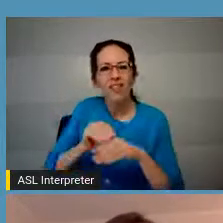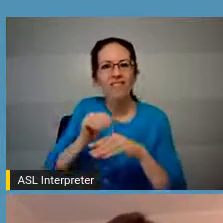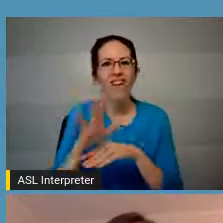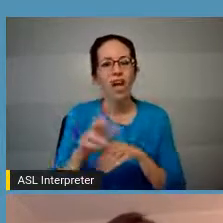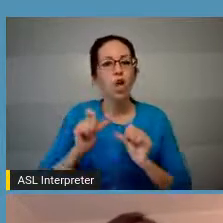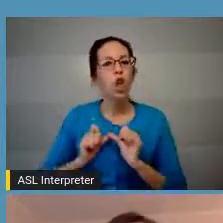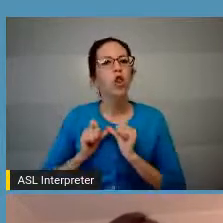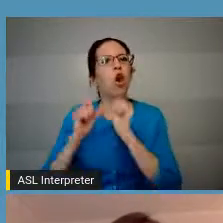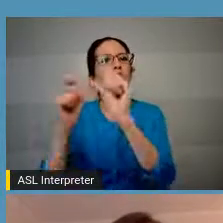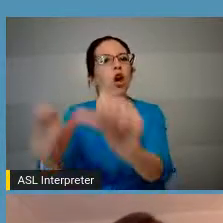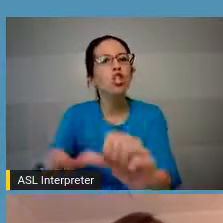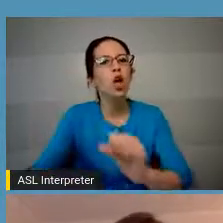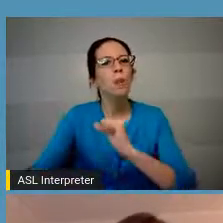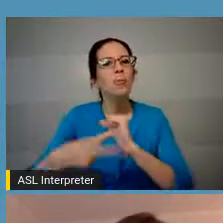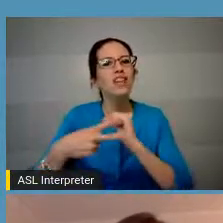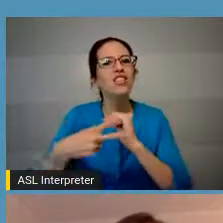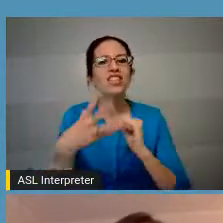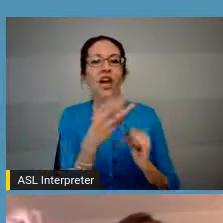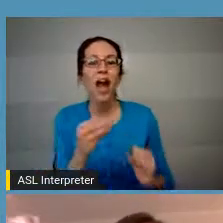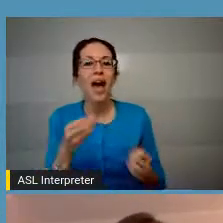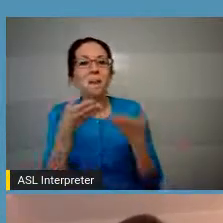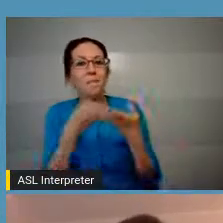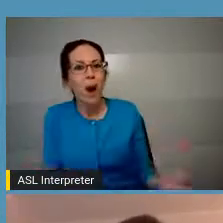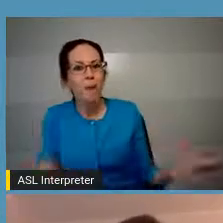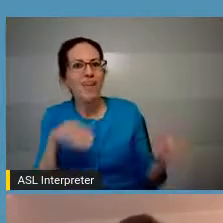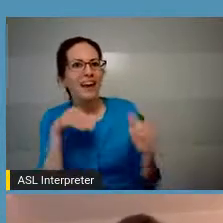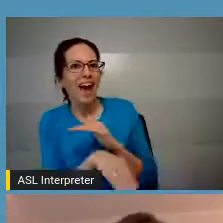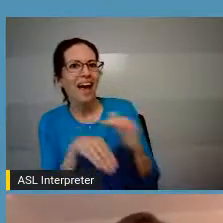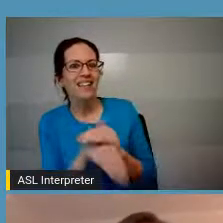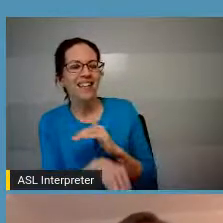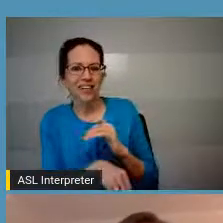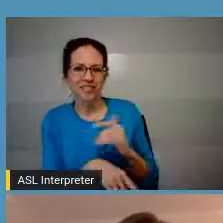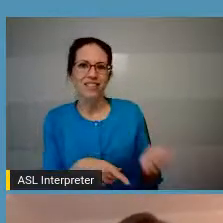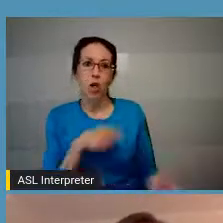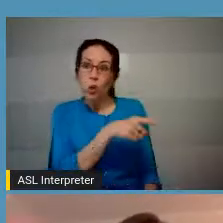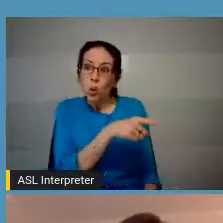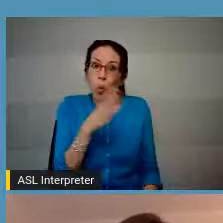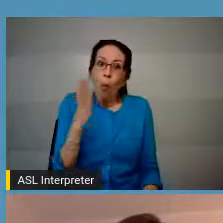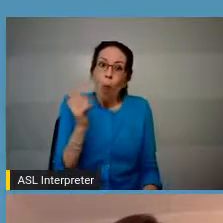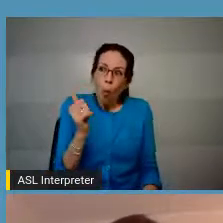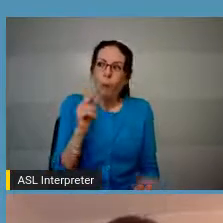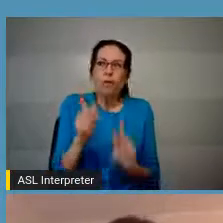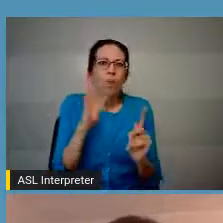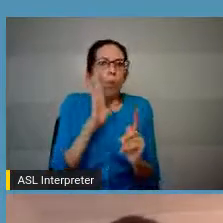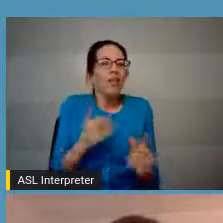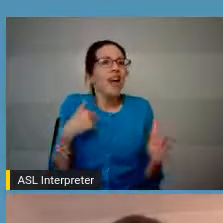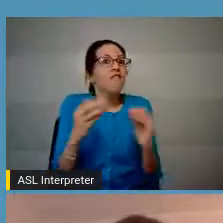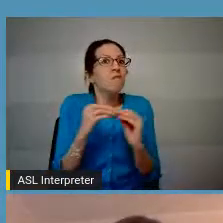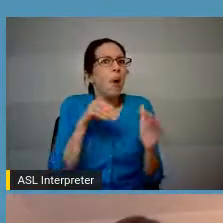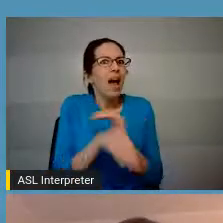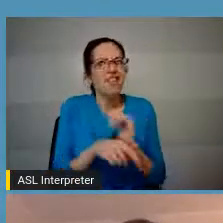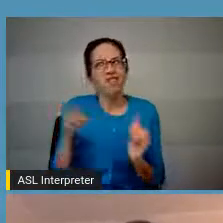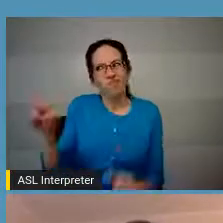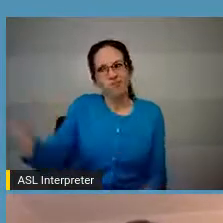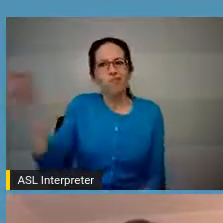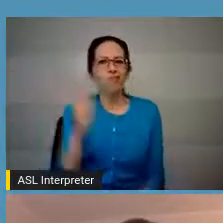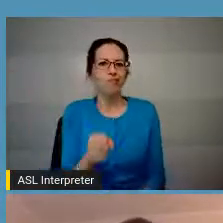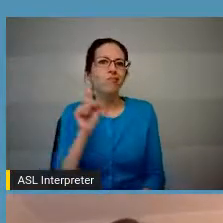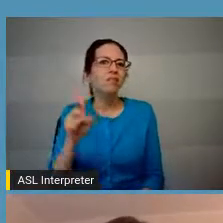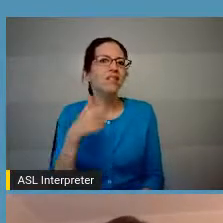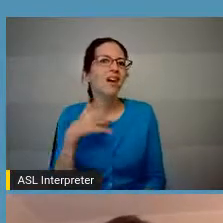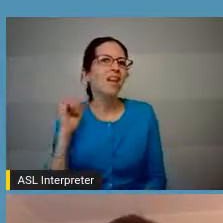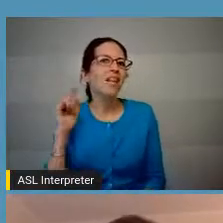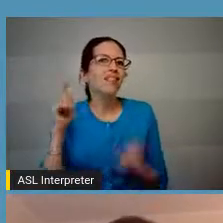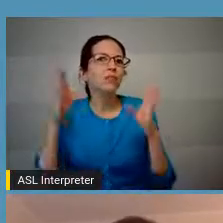preservation and the public access that you're hoping these objects will be able to grant. So you need people identified as